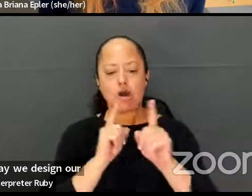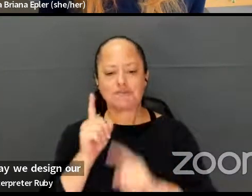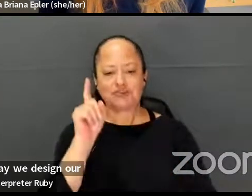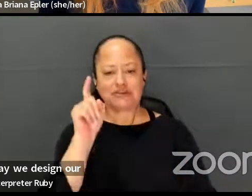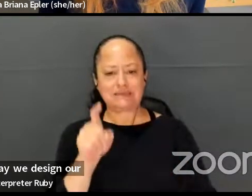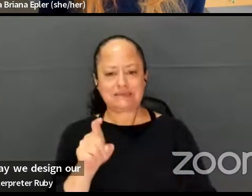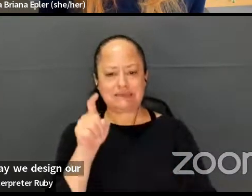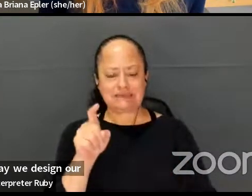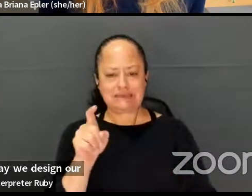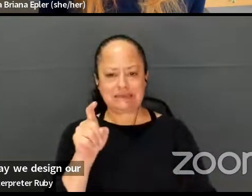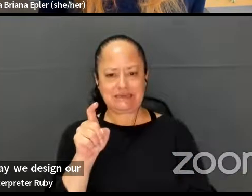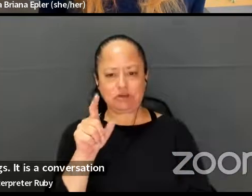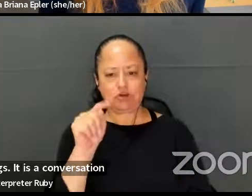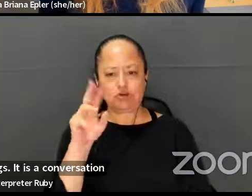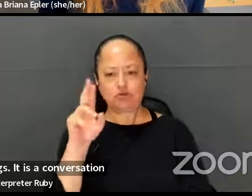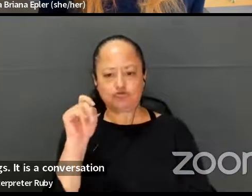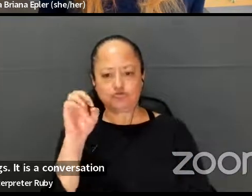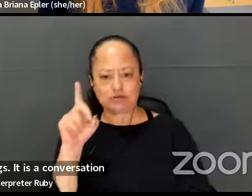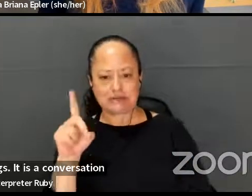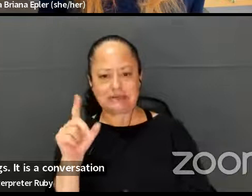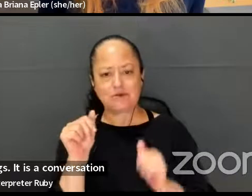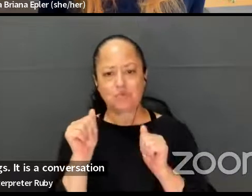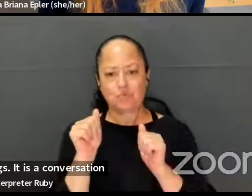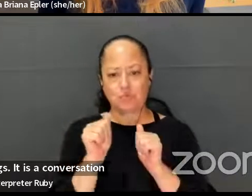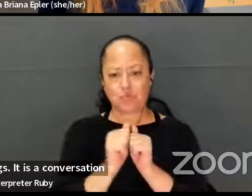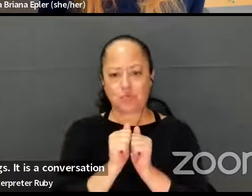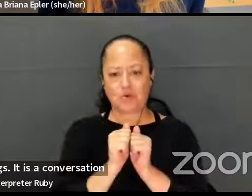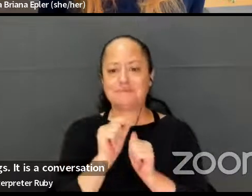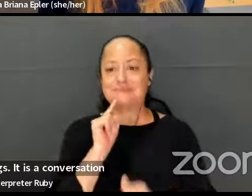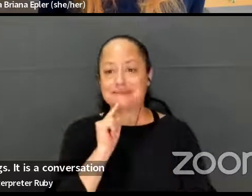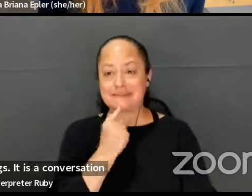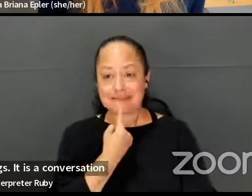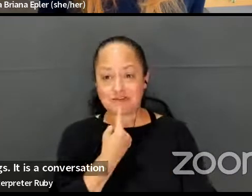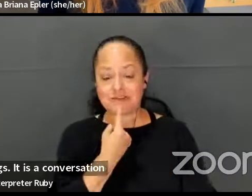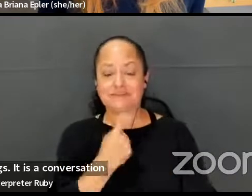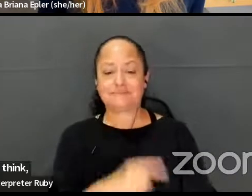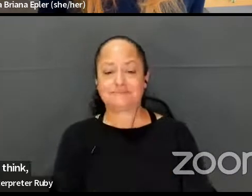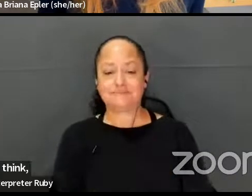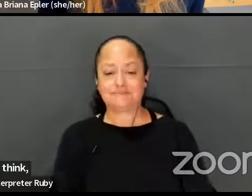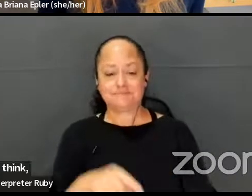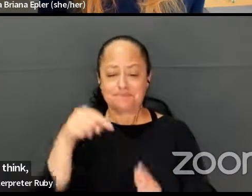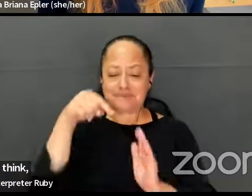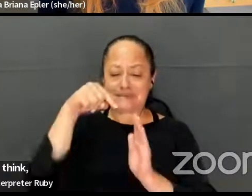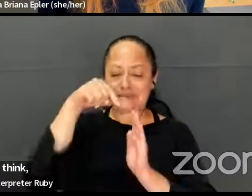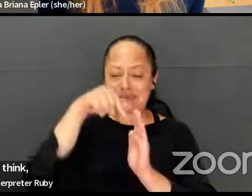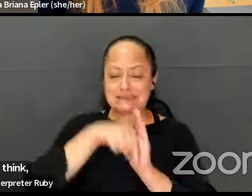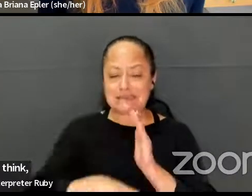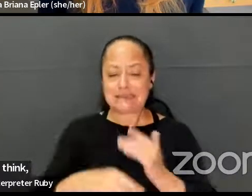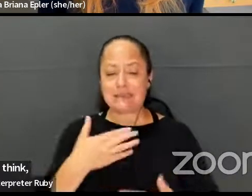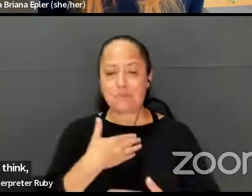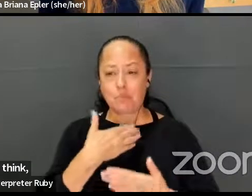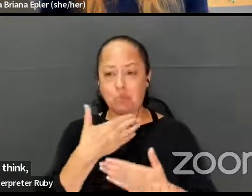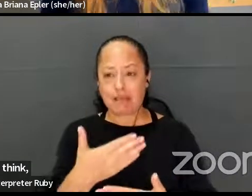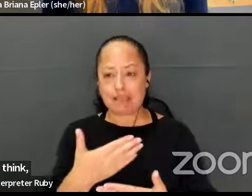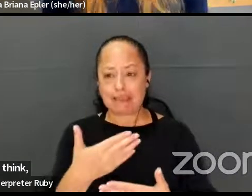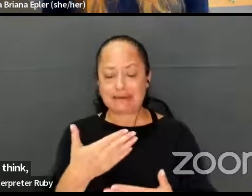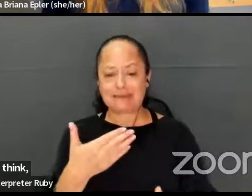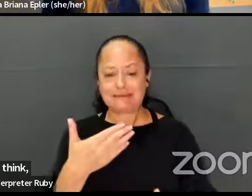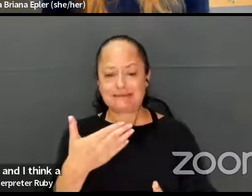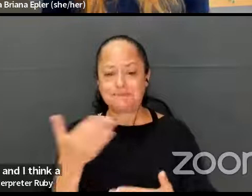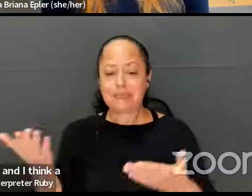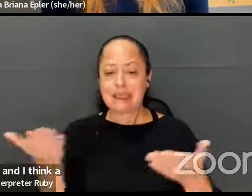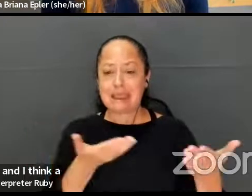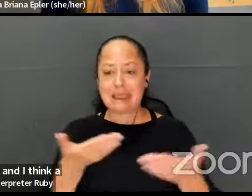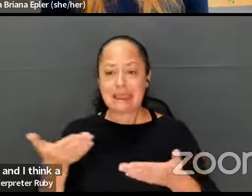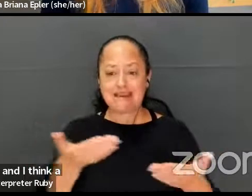be, I think, treated with seriousness and I think a deep willingness. It's an invitation